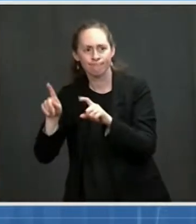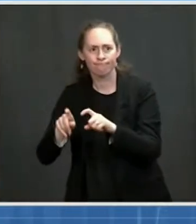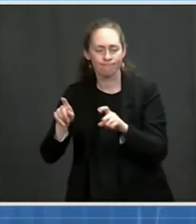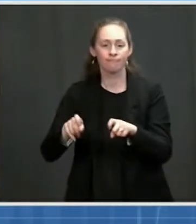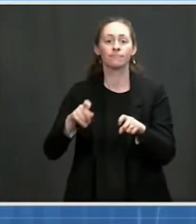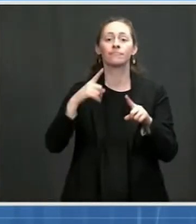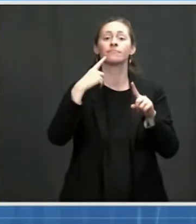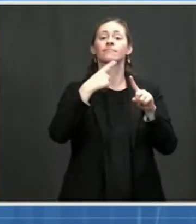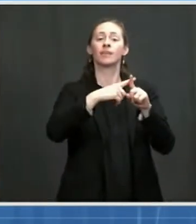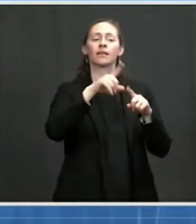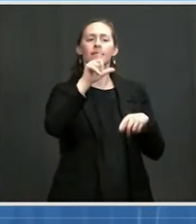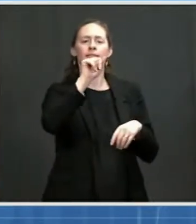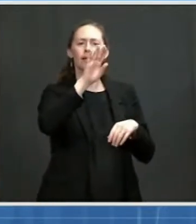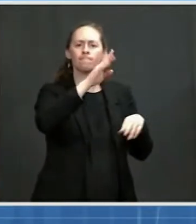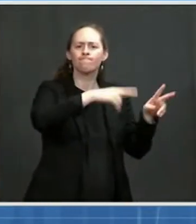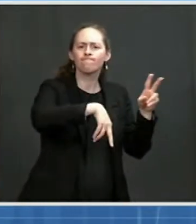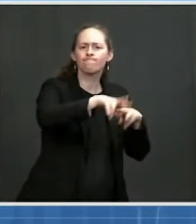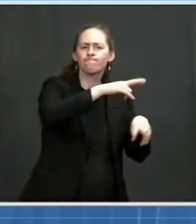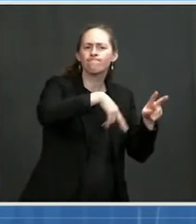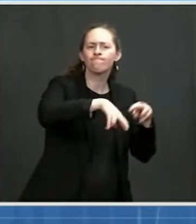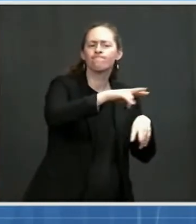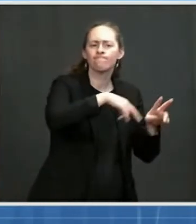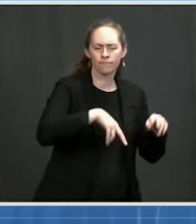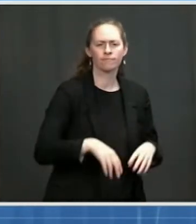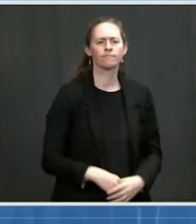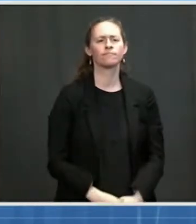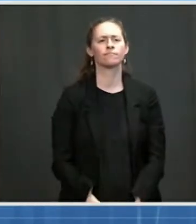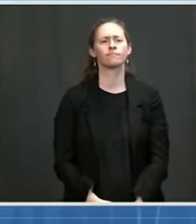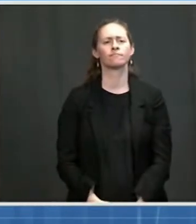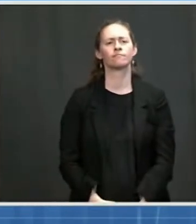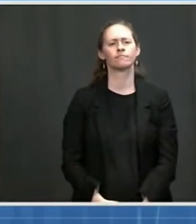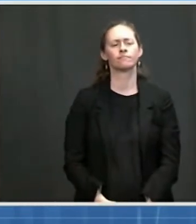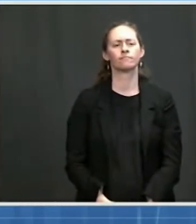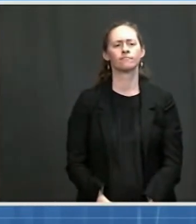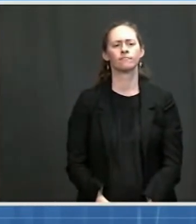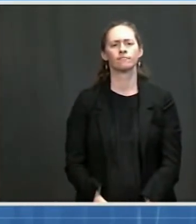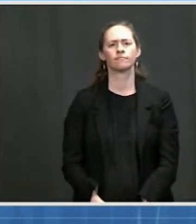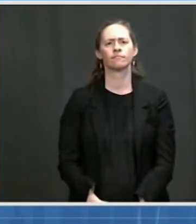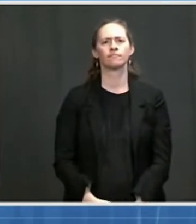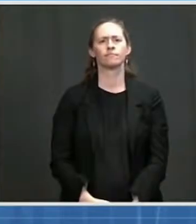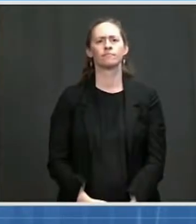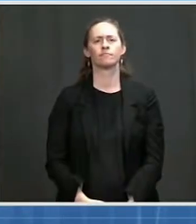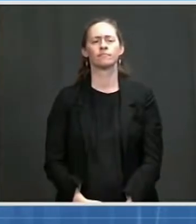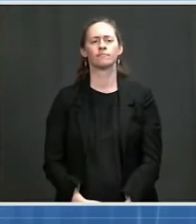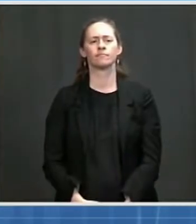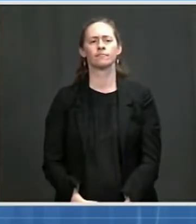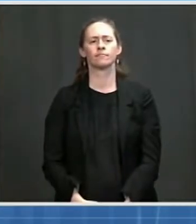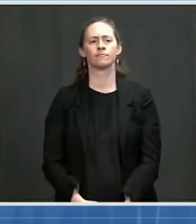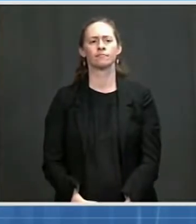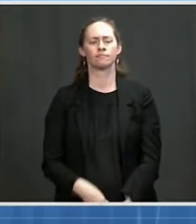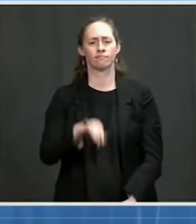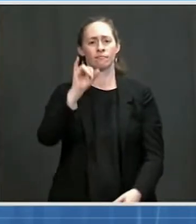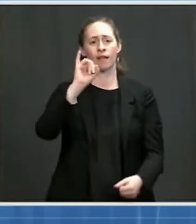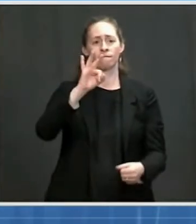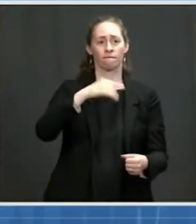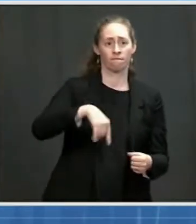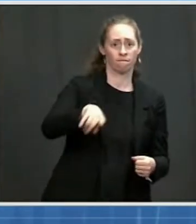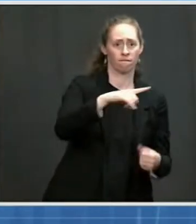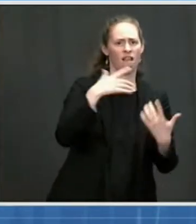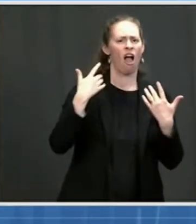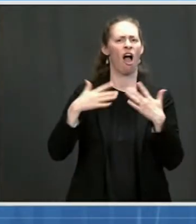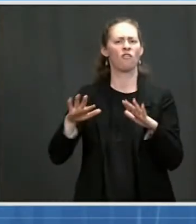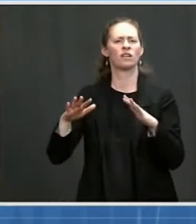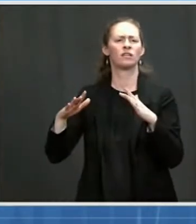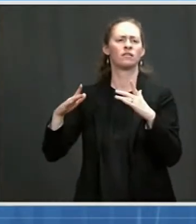immunity is that when you look at the level below which you lose a considerable amount of protection, you can follow cohorts of